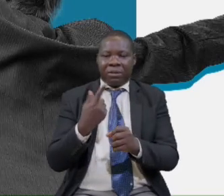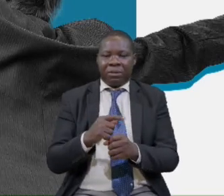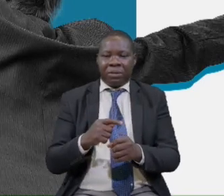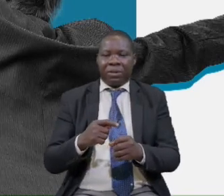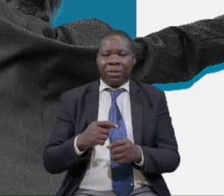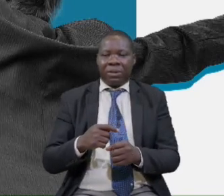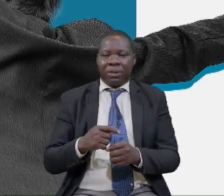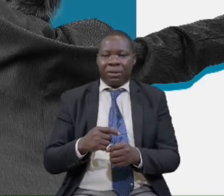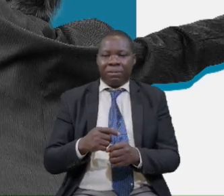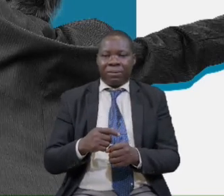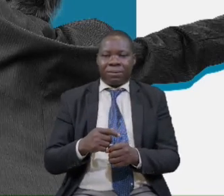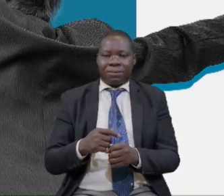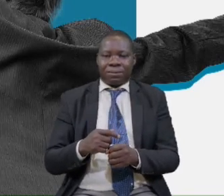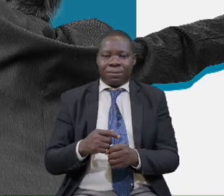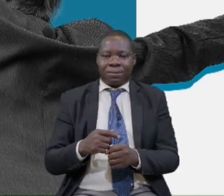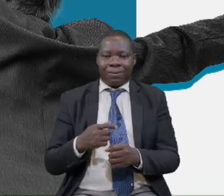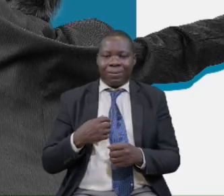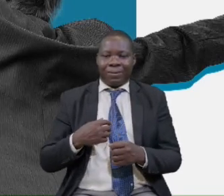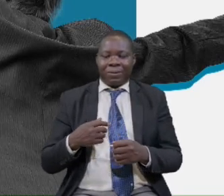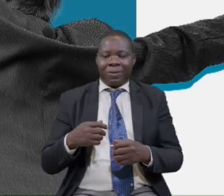that is for you.